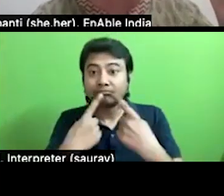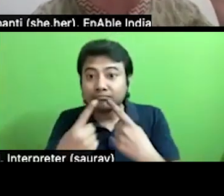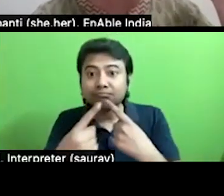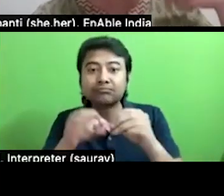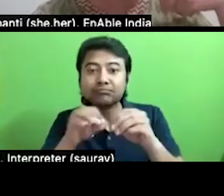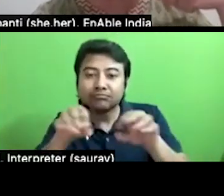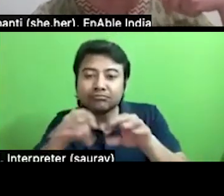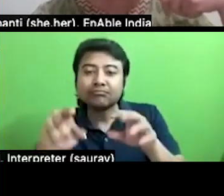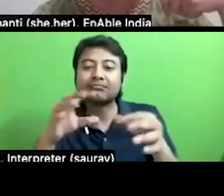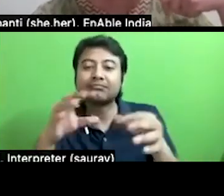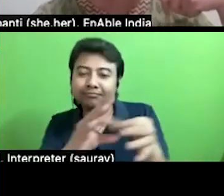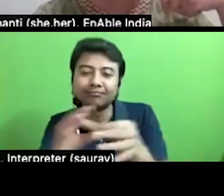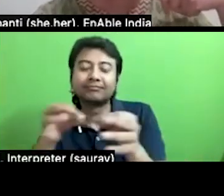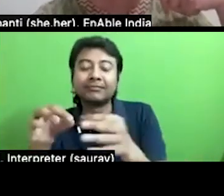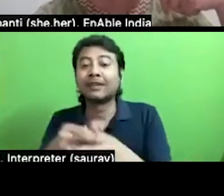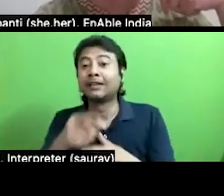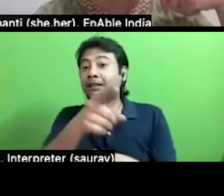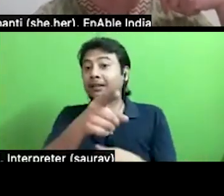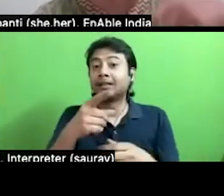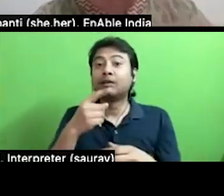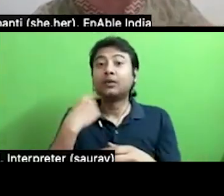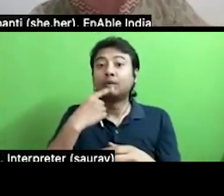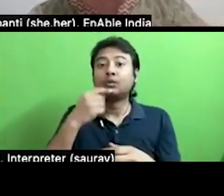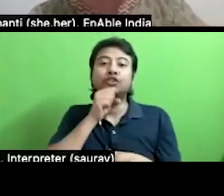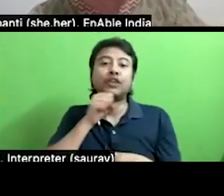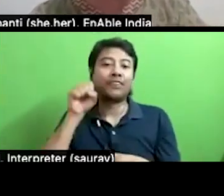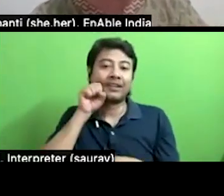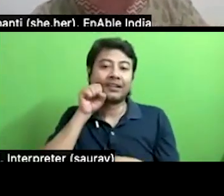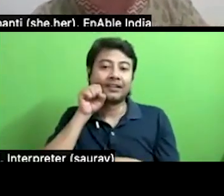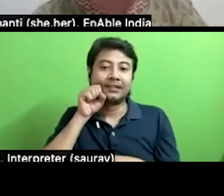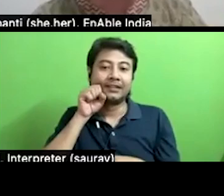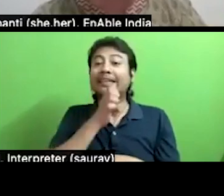Enable India, and my name is Shanti Raghavan.